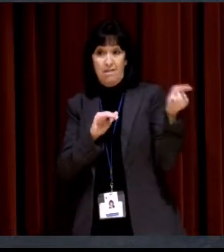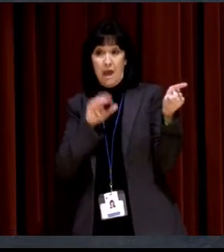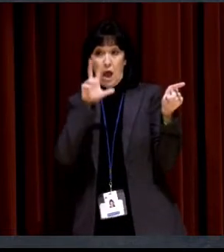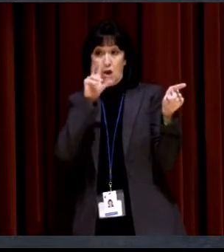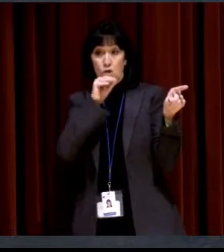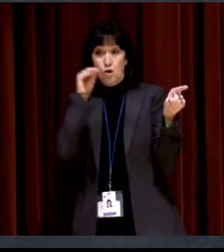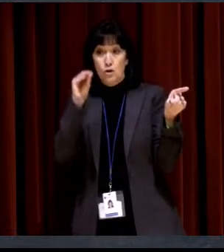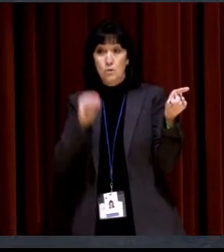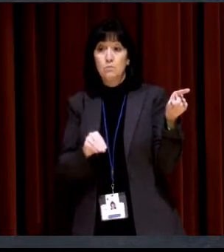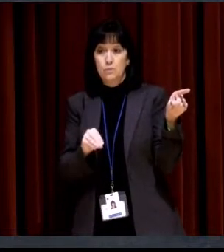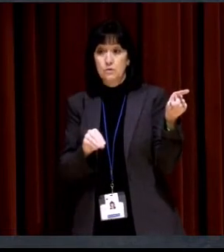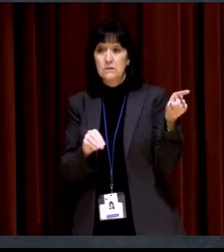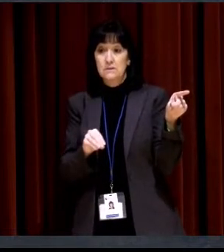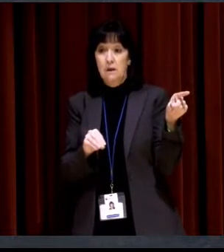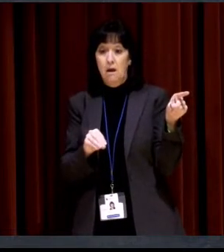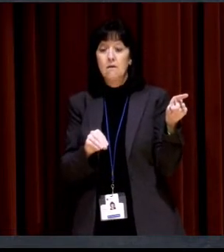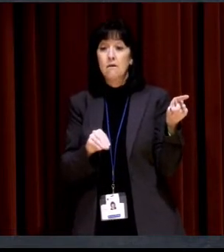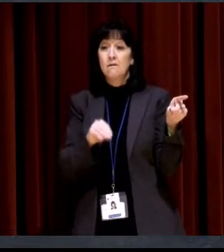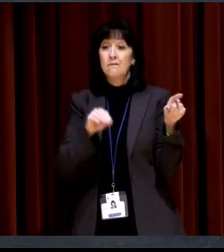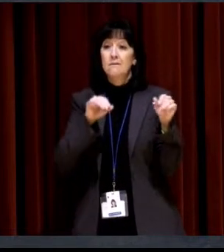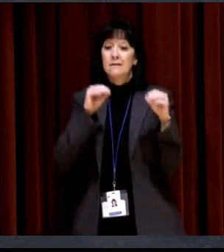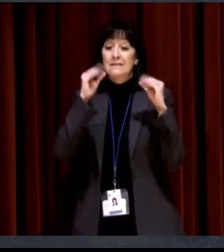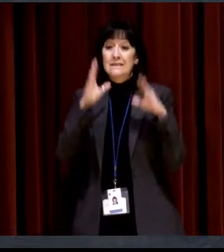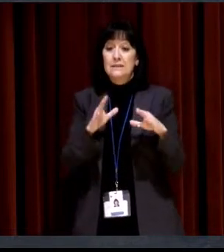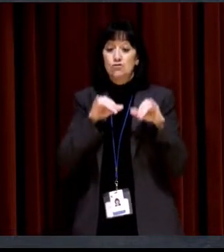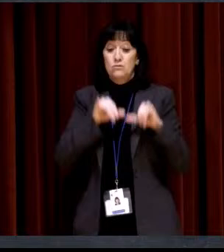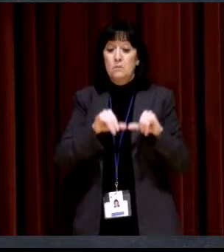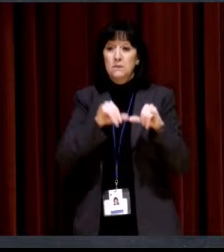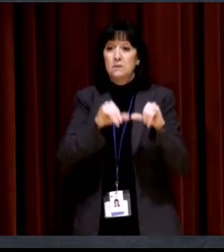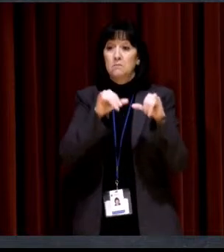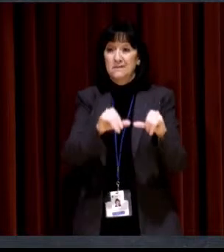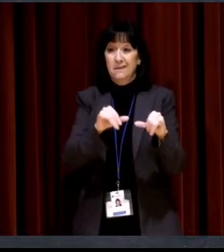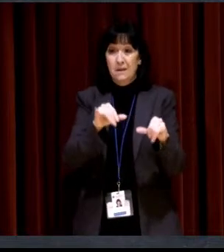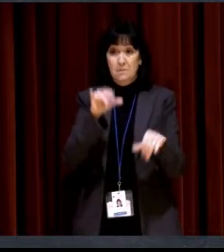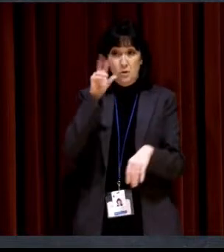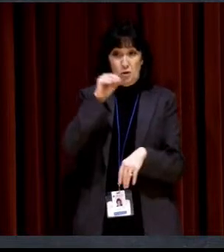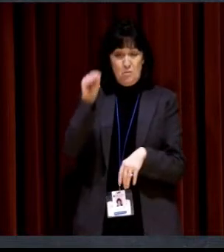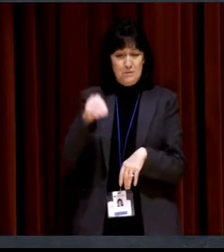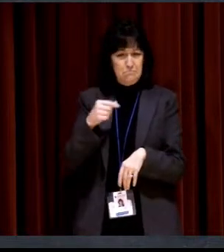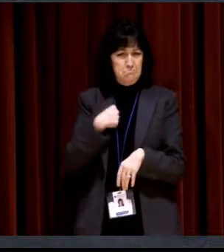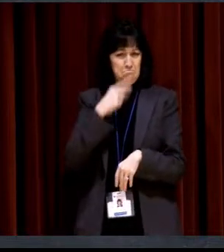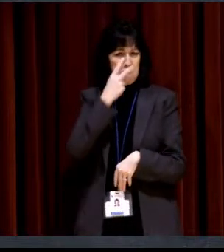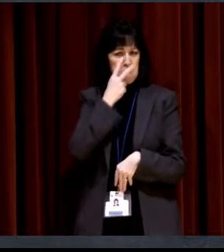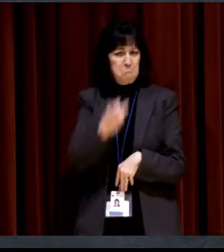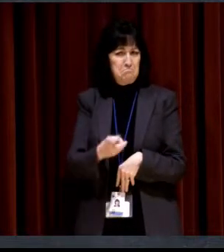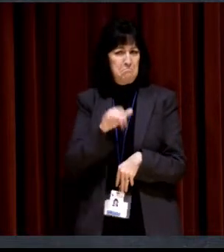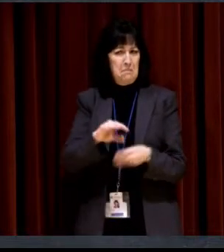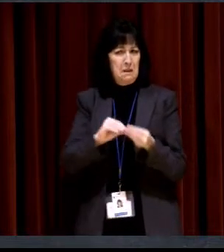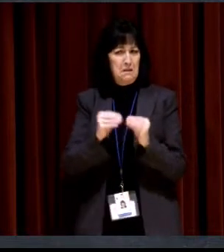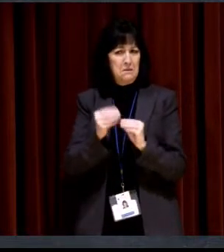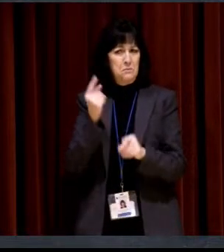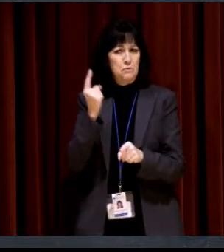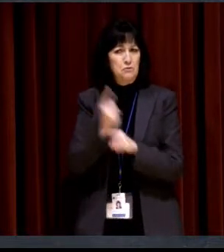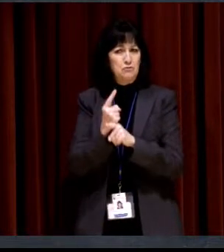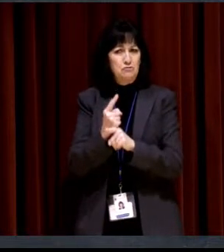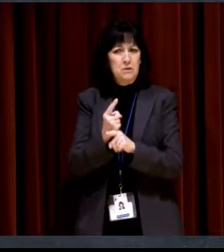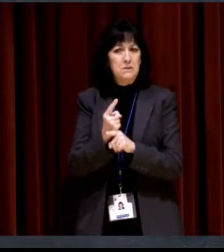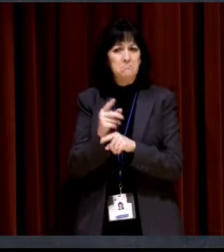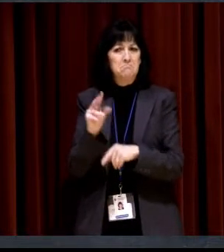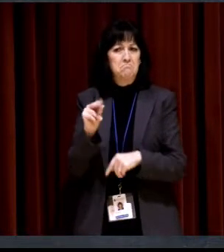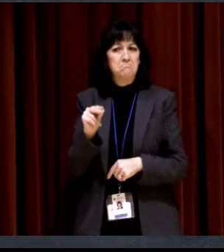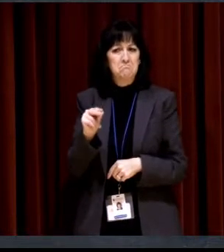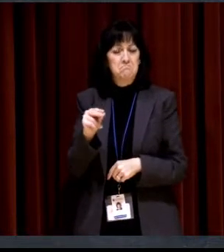3 years, but John told me he was going to work on that for me, or let me know. But